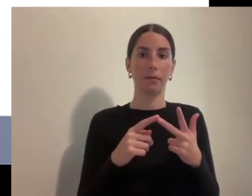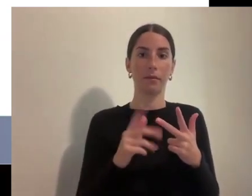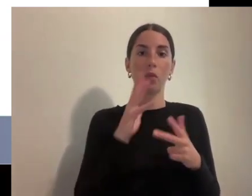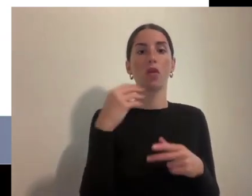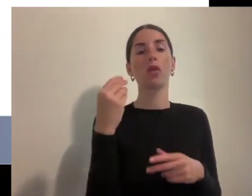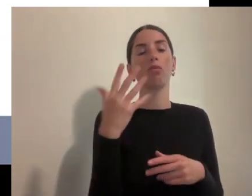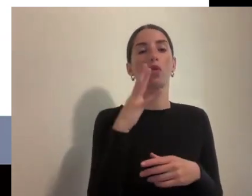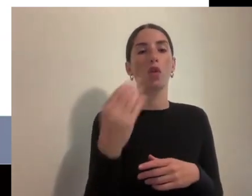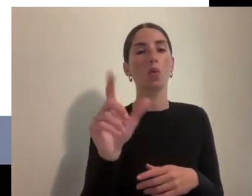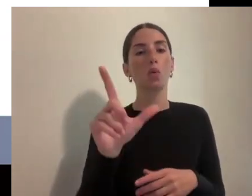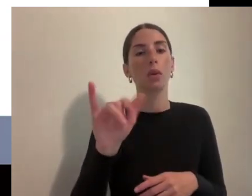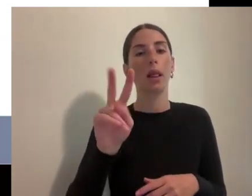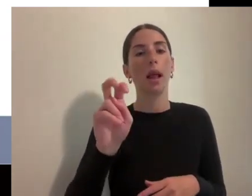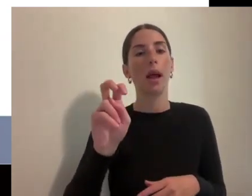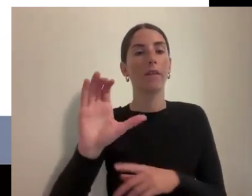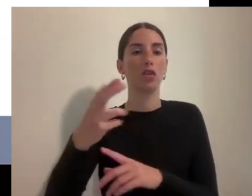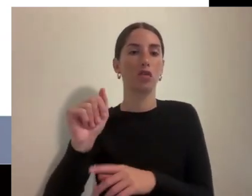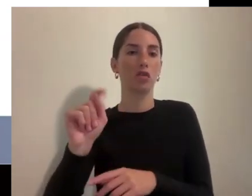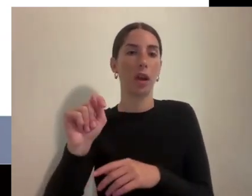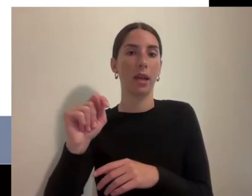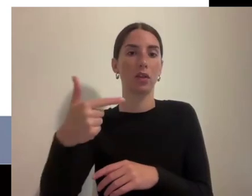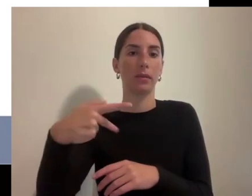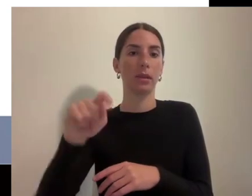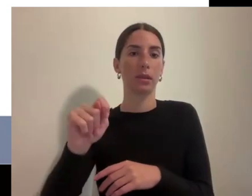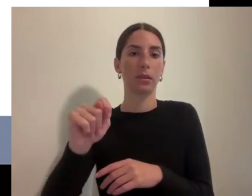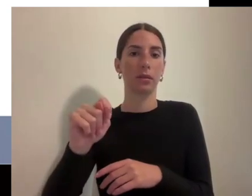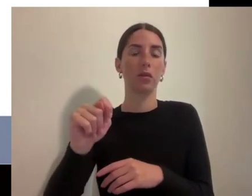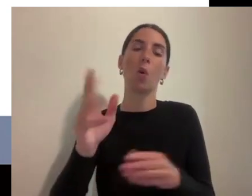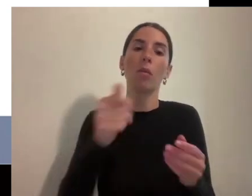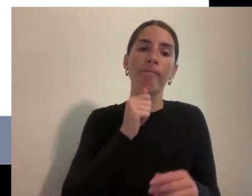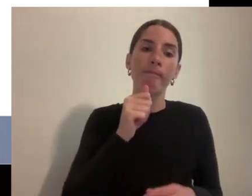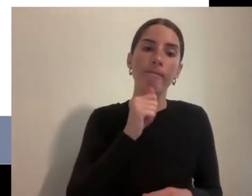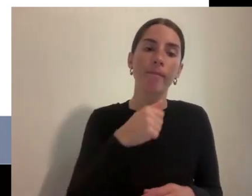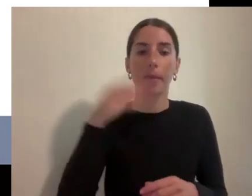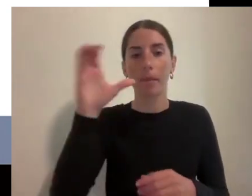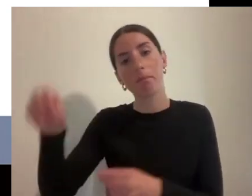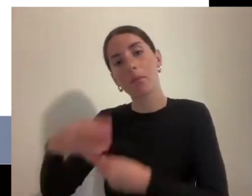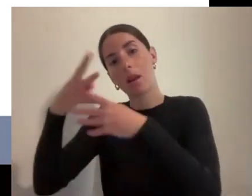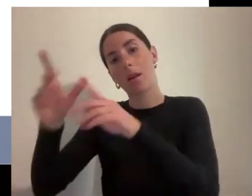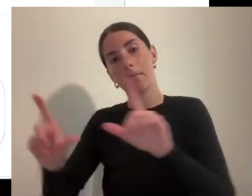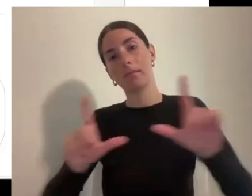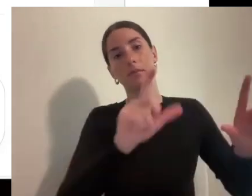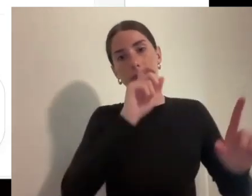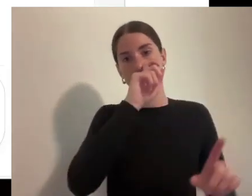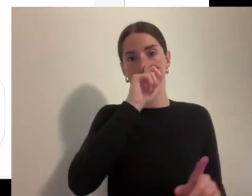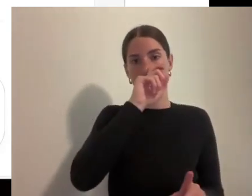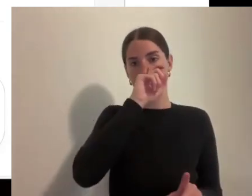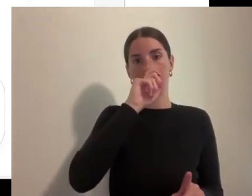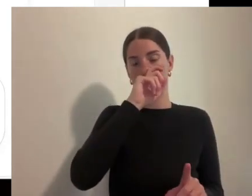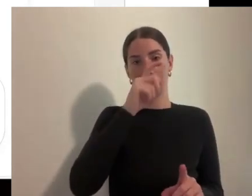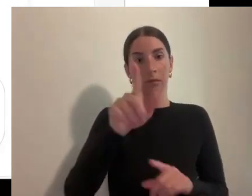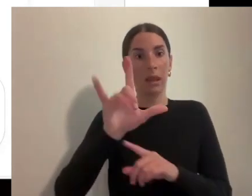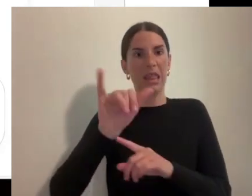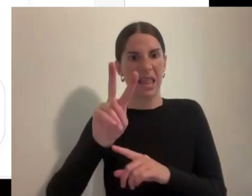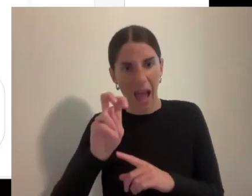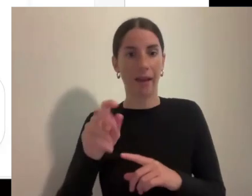live ChatGPT window. So if you bear with me for a second, I'm going to bring this is the actual live ChatGPT